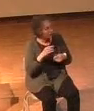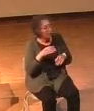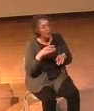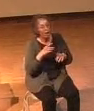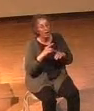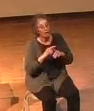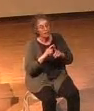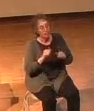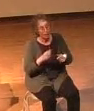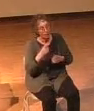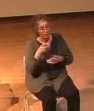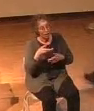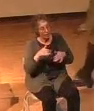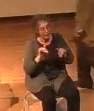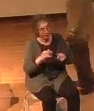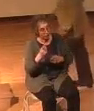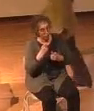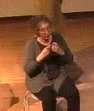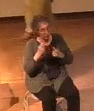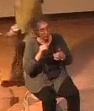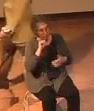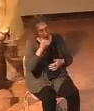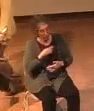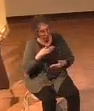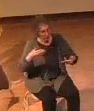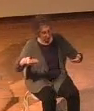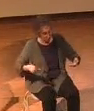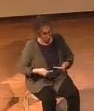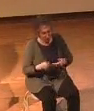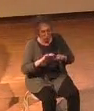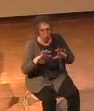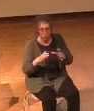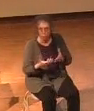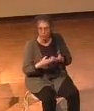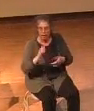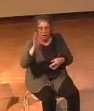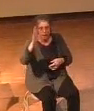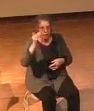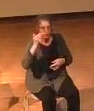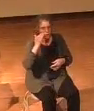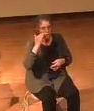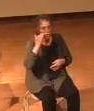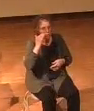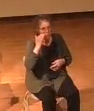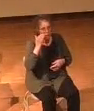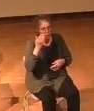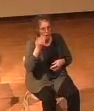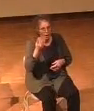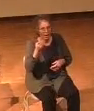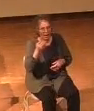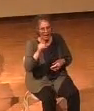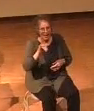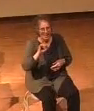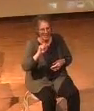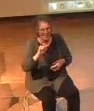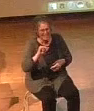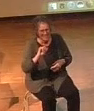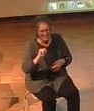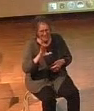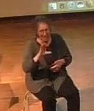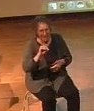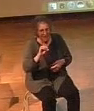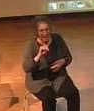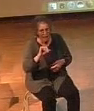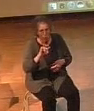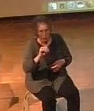for questions, I just want to say my daughter introduced me to this group. Raise your hand if you know Hiatus Coyote. Love them.